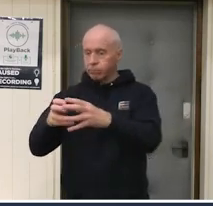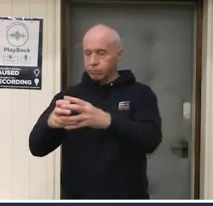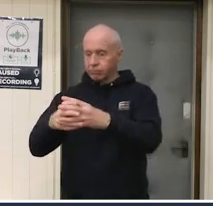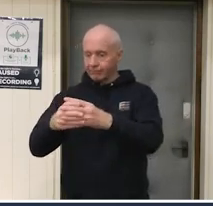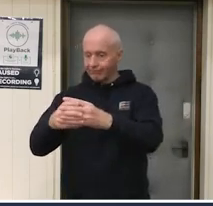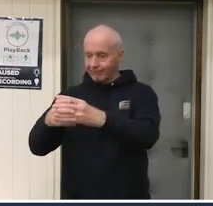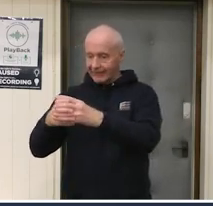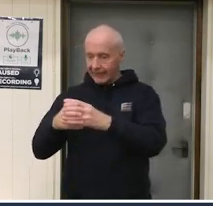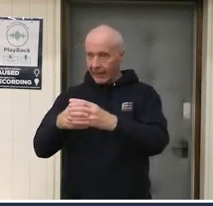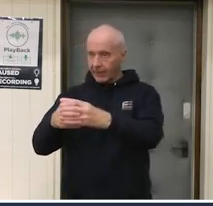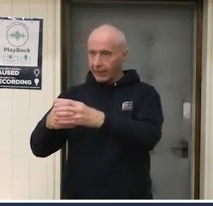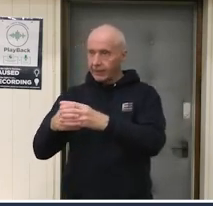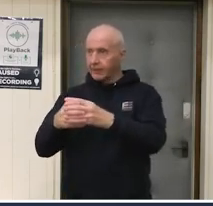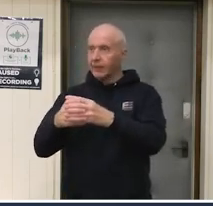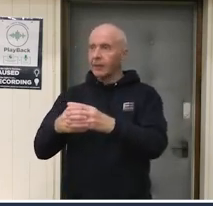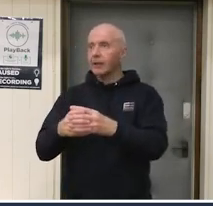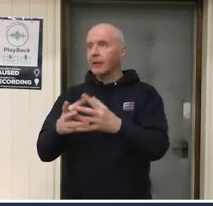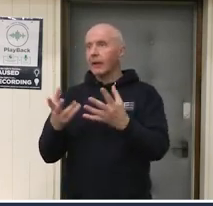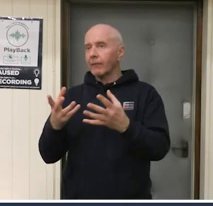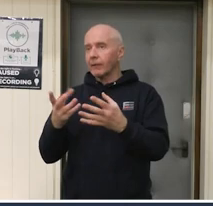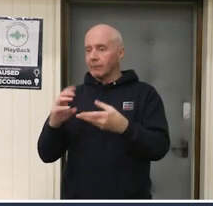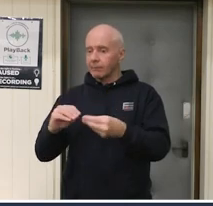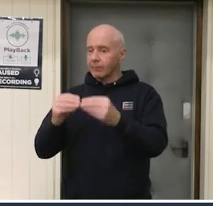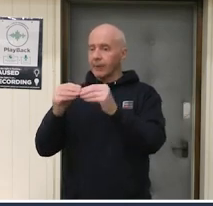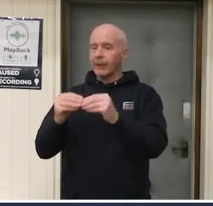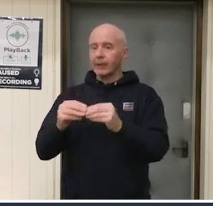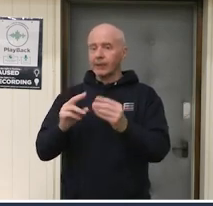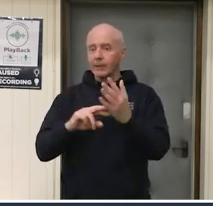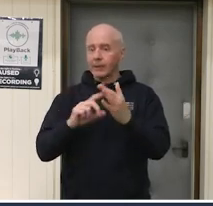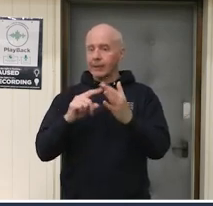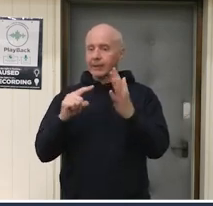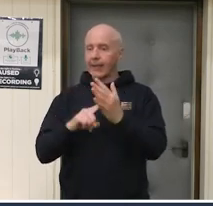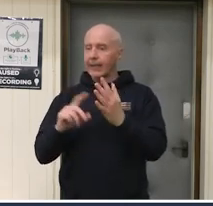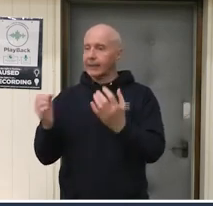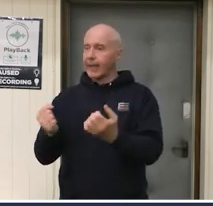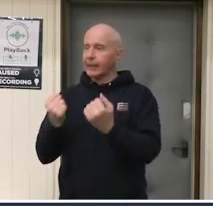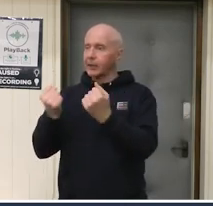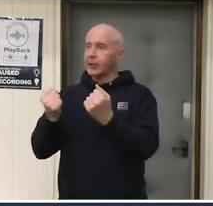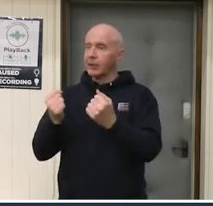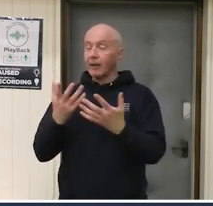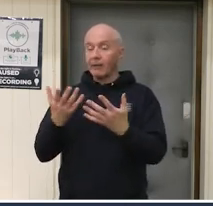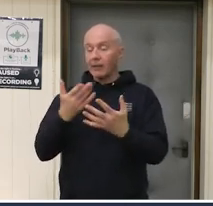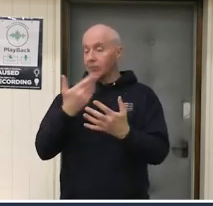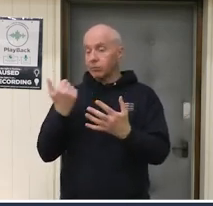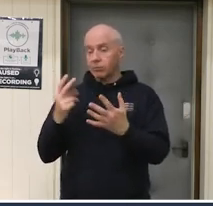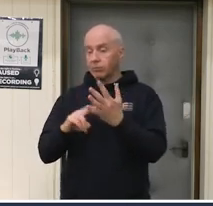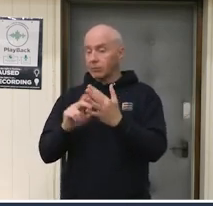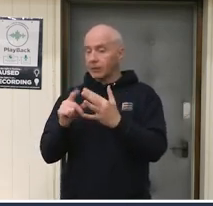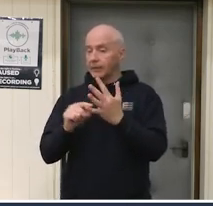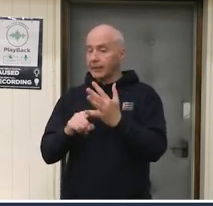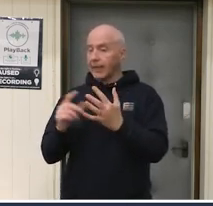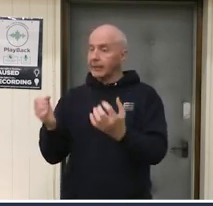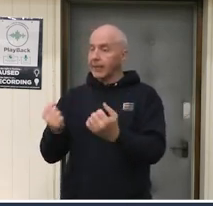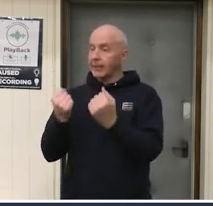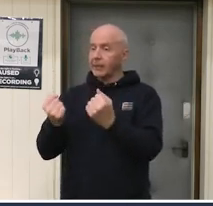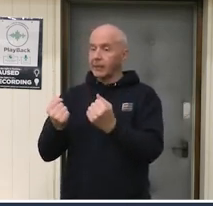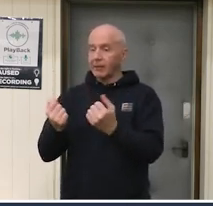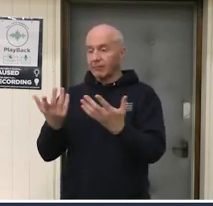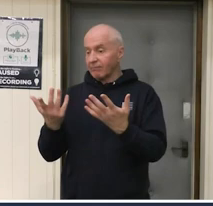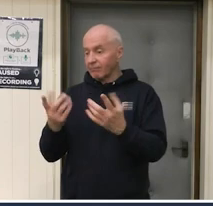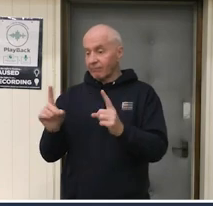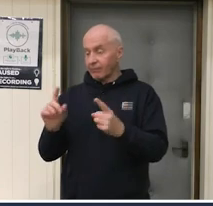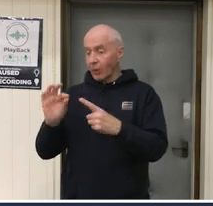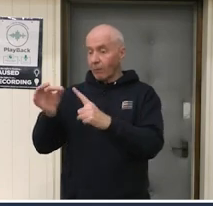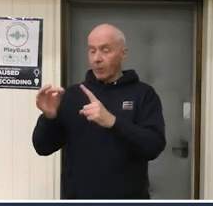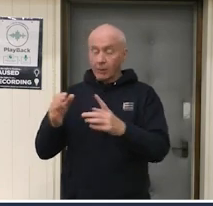If you're not producing net energy, then there's no point. So how long can you keep that together for and produce net energy, as in more energy out than you